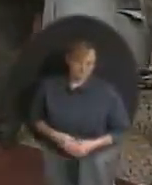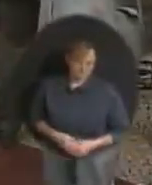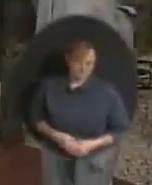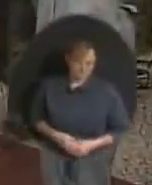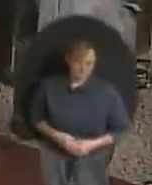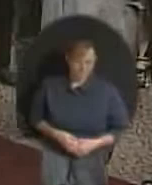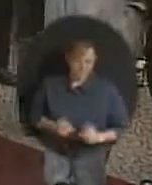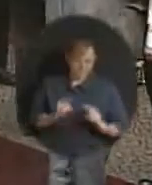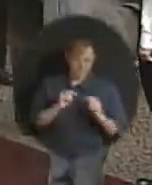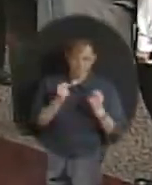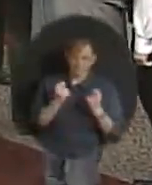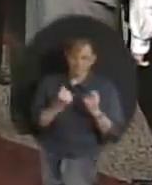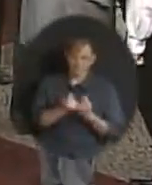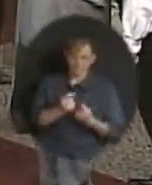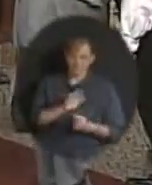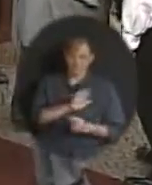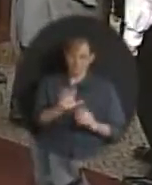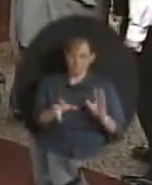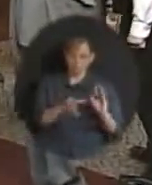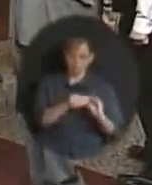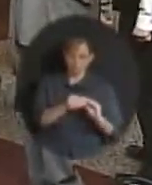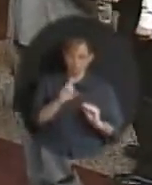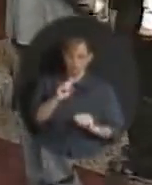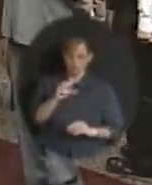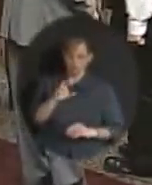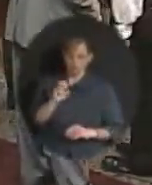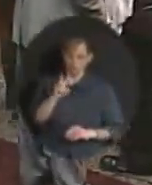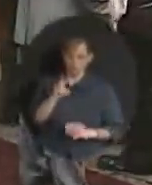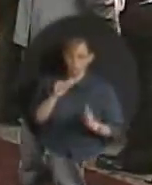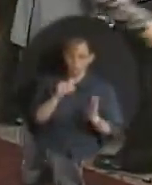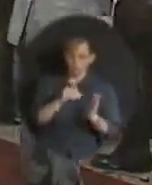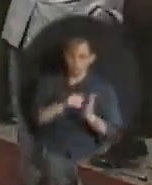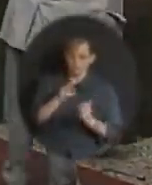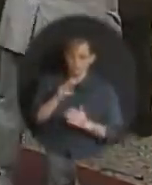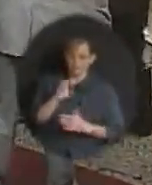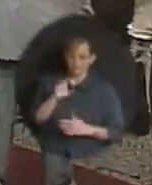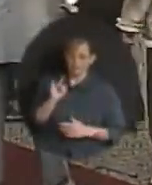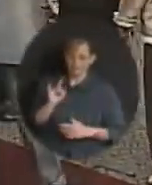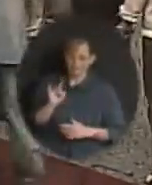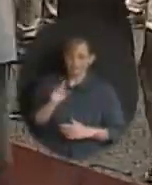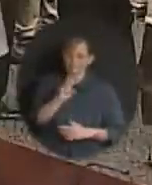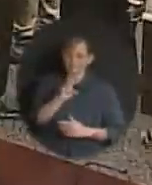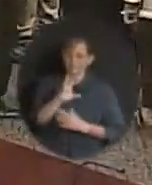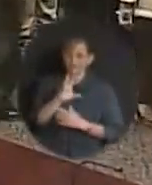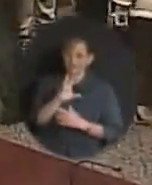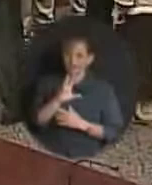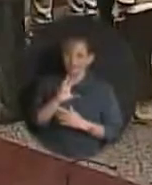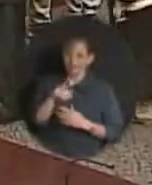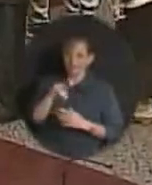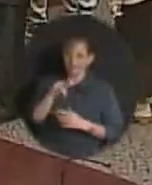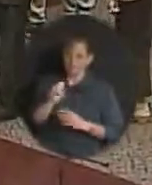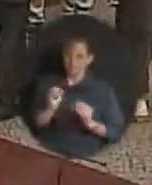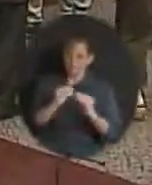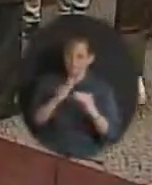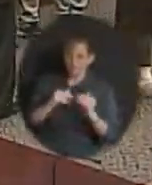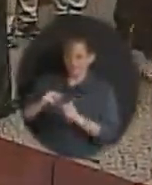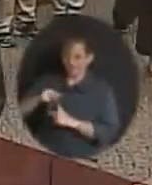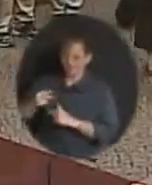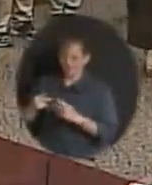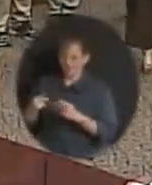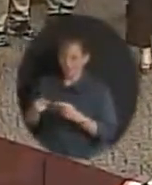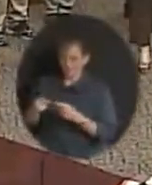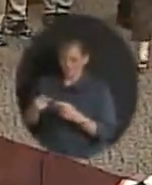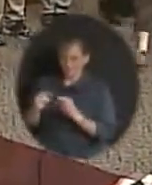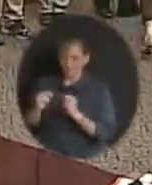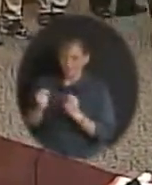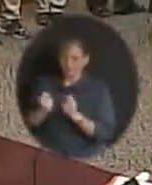The team score was 2,815, which is 65 pins better than the second place team. Wow. Congratulations,